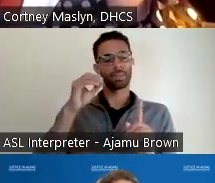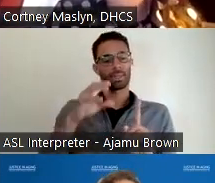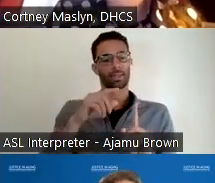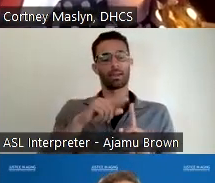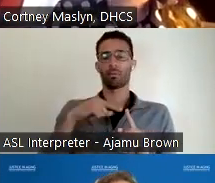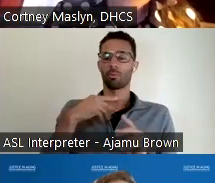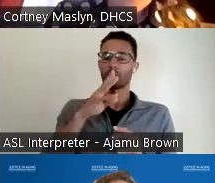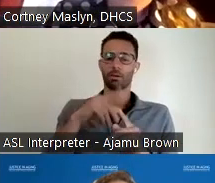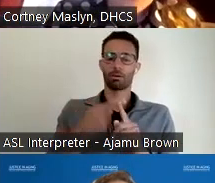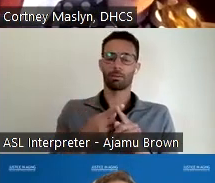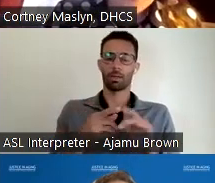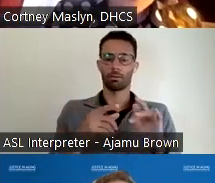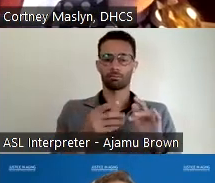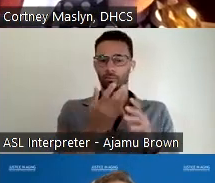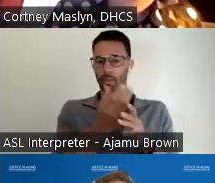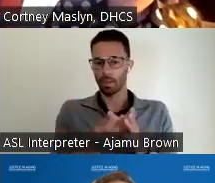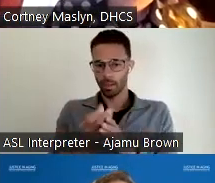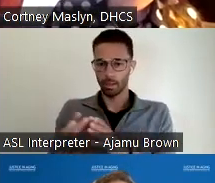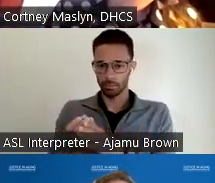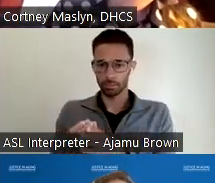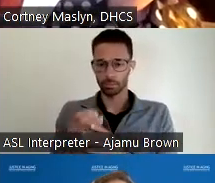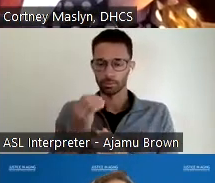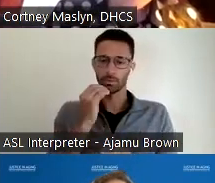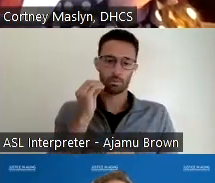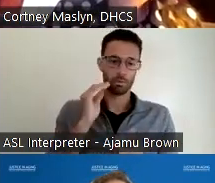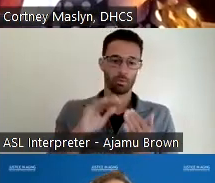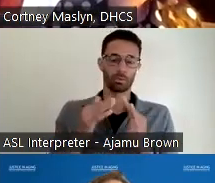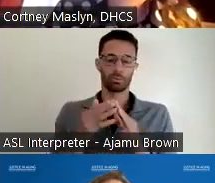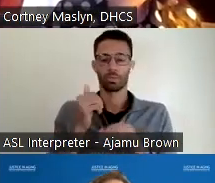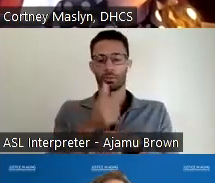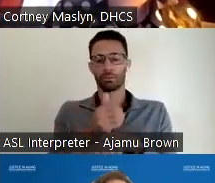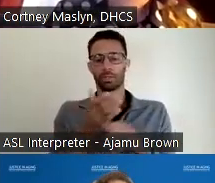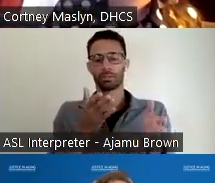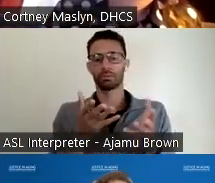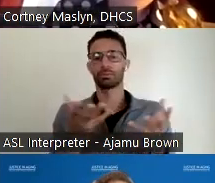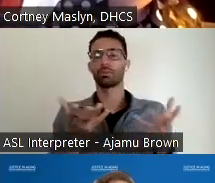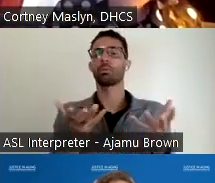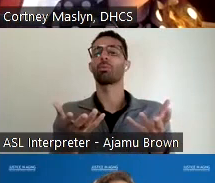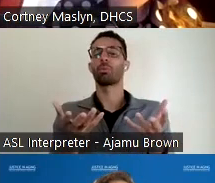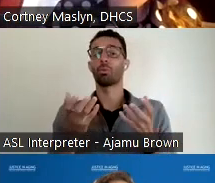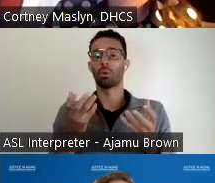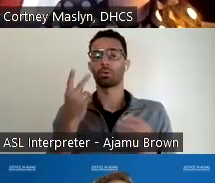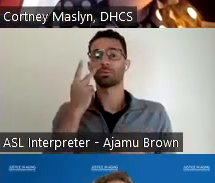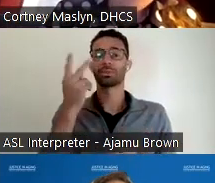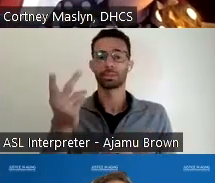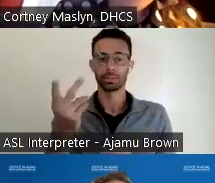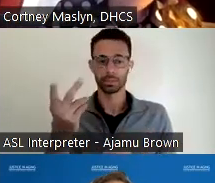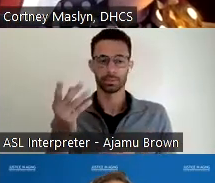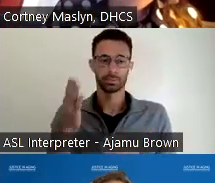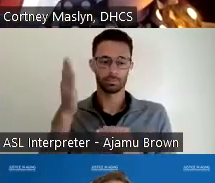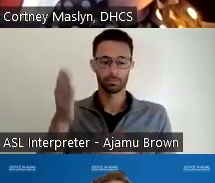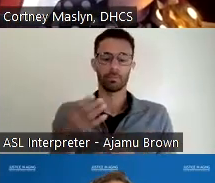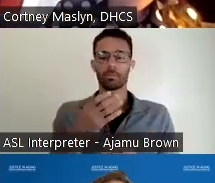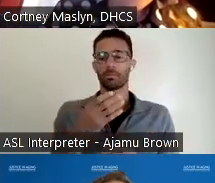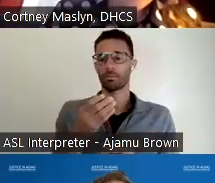and community-based services, what is it that we're sort of wanting to see, and then how we think that the state and this